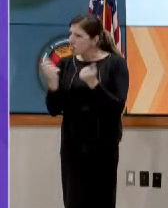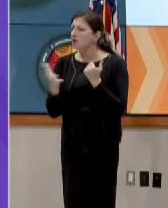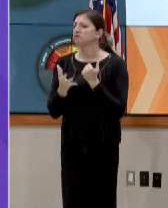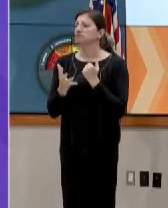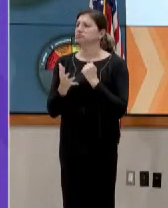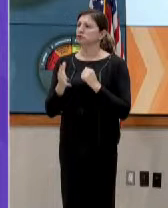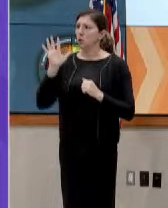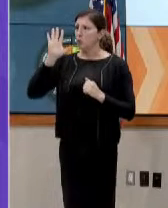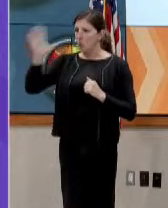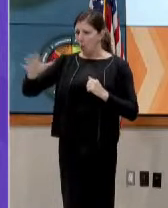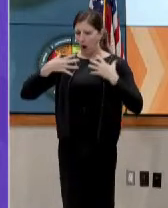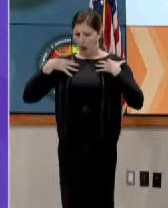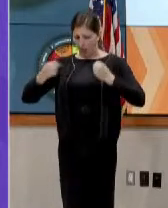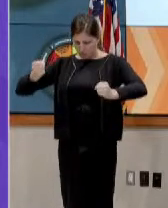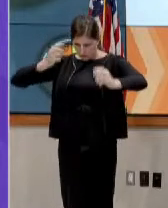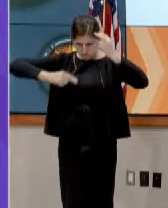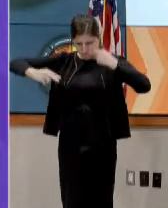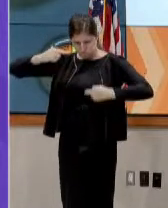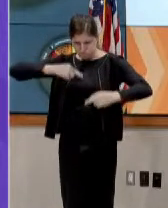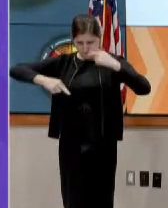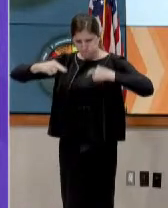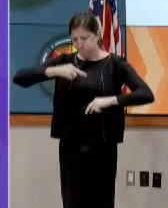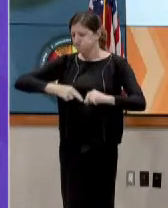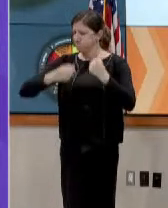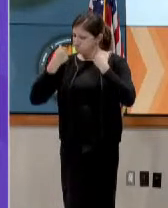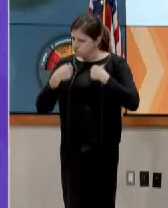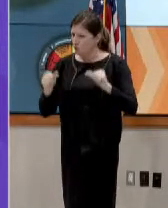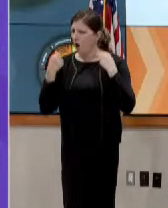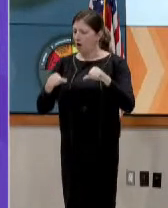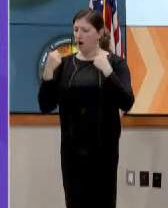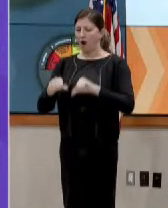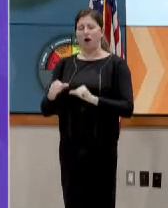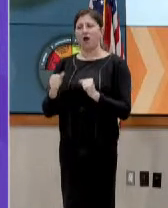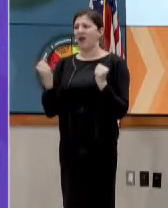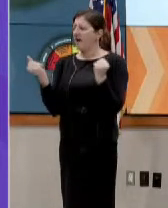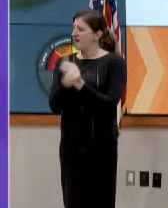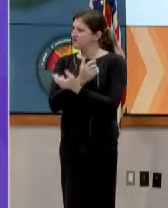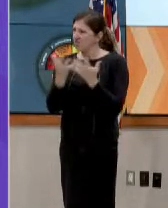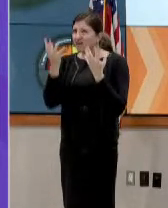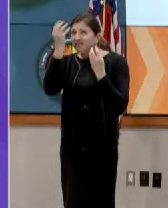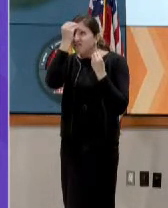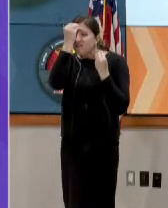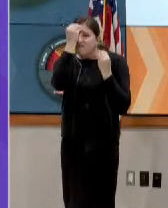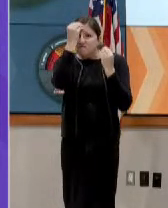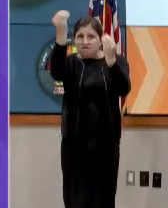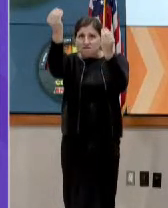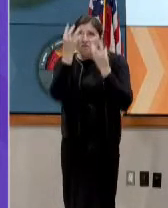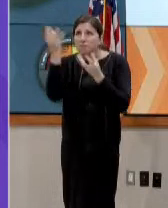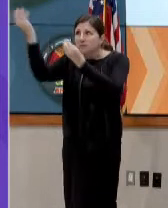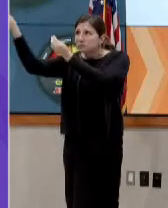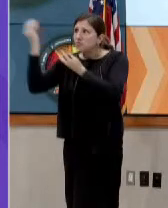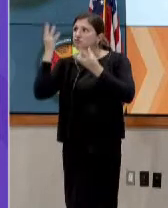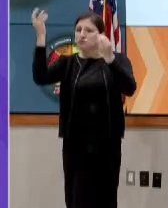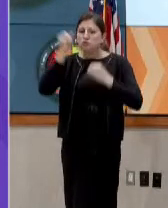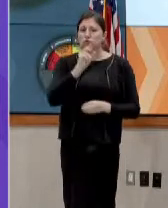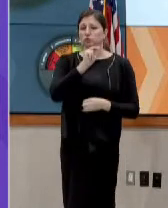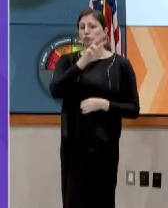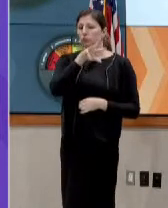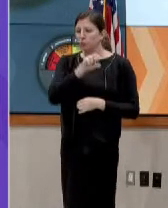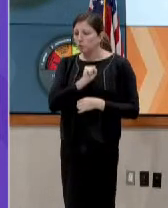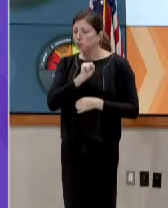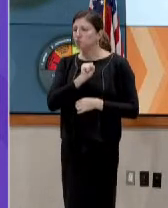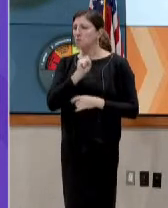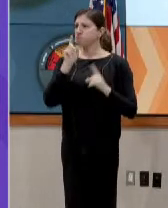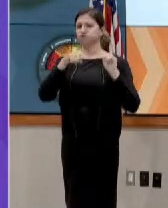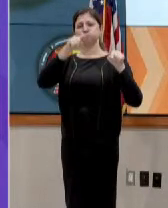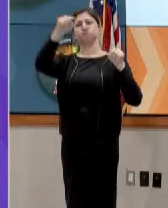your symptoms. Do everything you can to get all of that information that you're hearing all over the news from